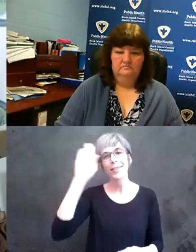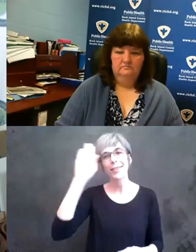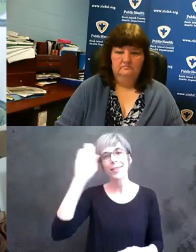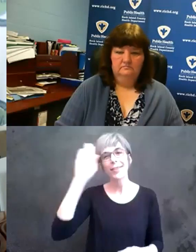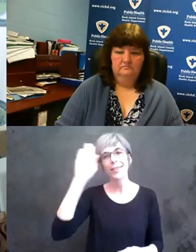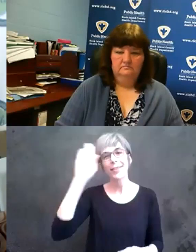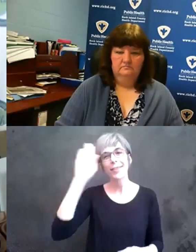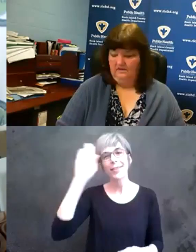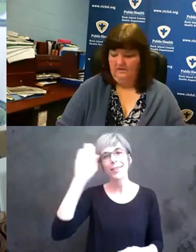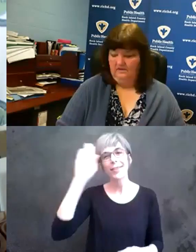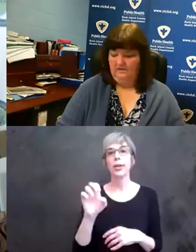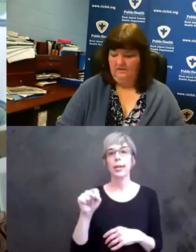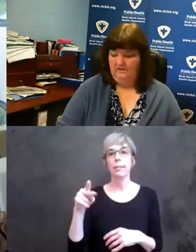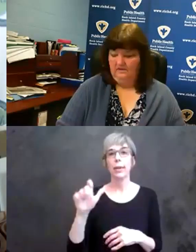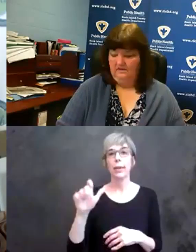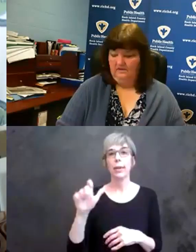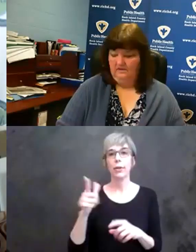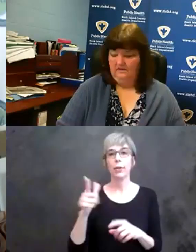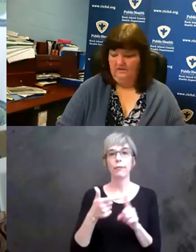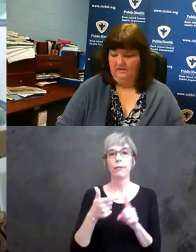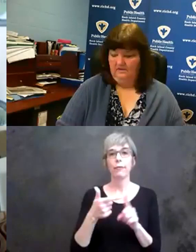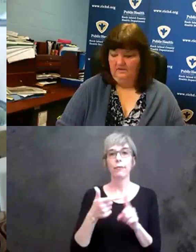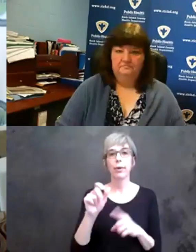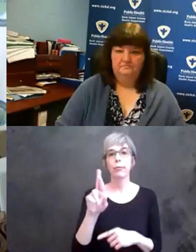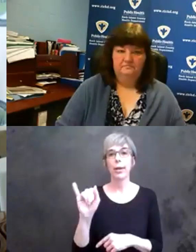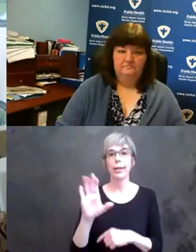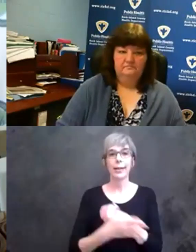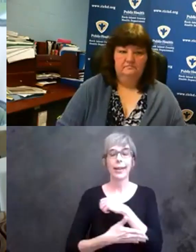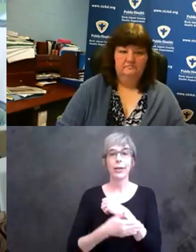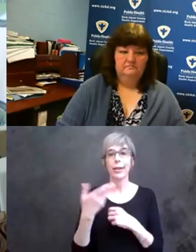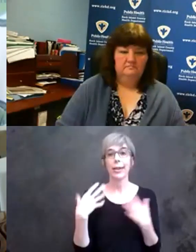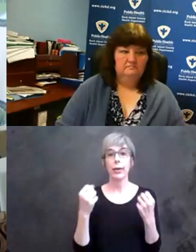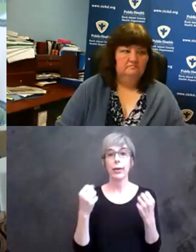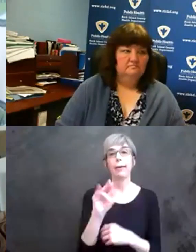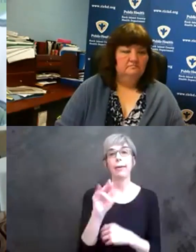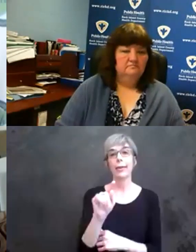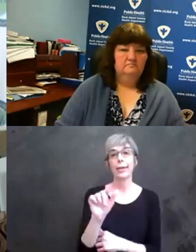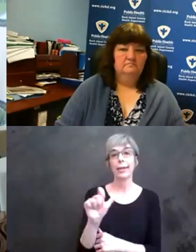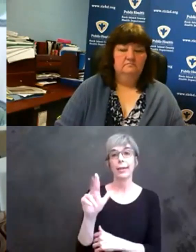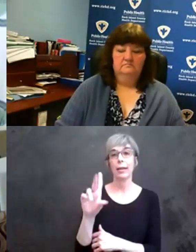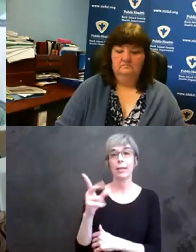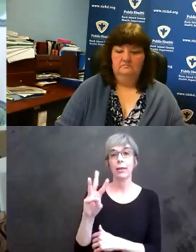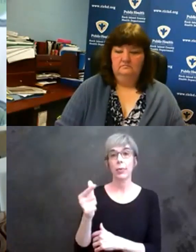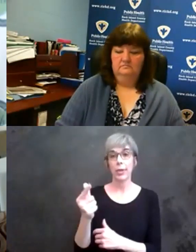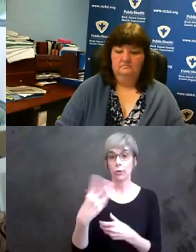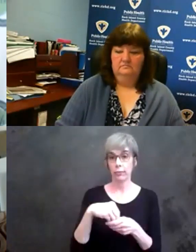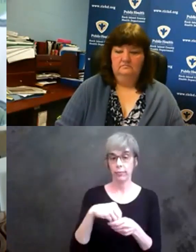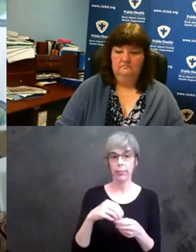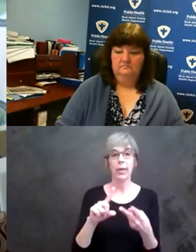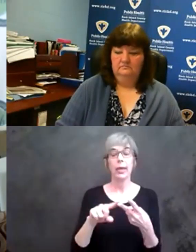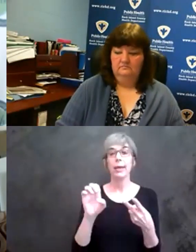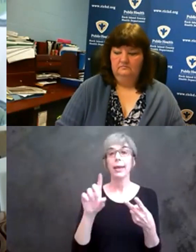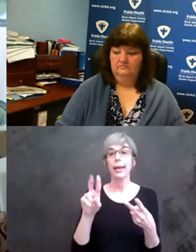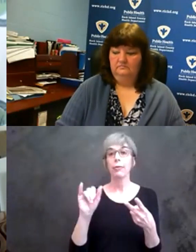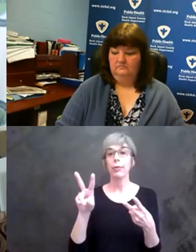County Health Department. Today we have with us Nita Ludwig of the Rock Island County Health Department, Ed Rivers of Scott County Health